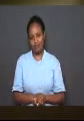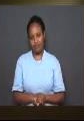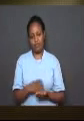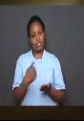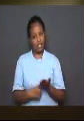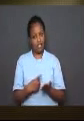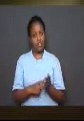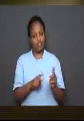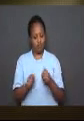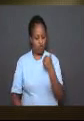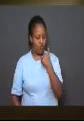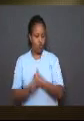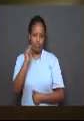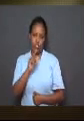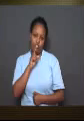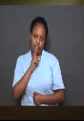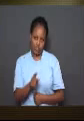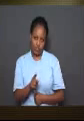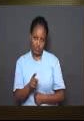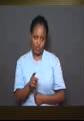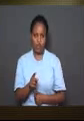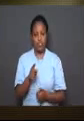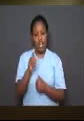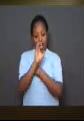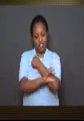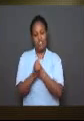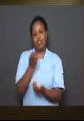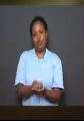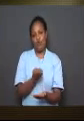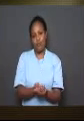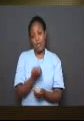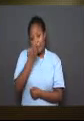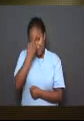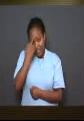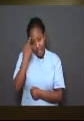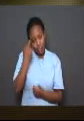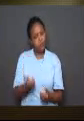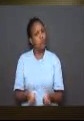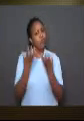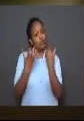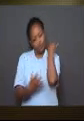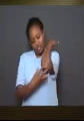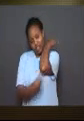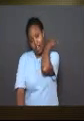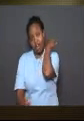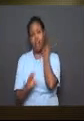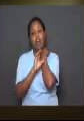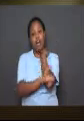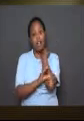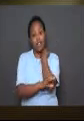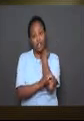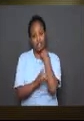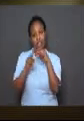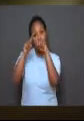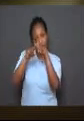This has a harmful effect on the country's economy because many developing nations